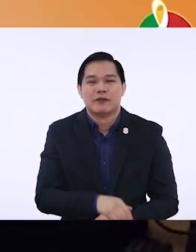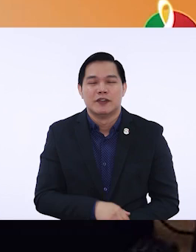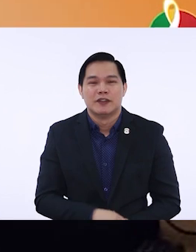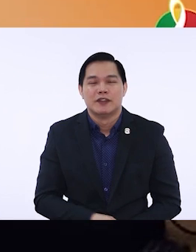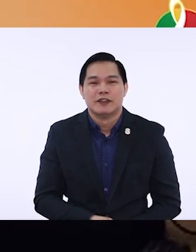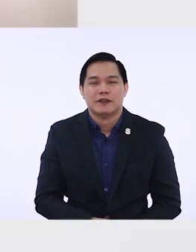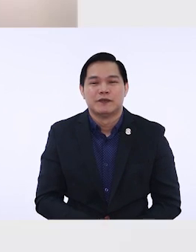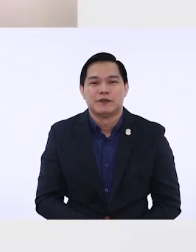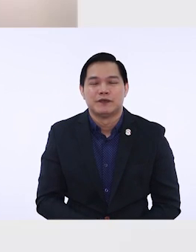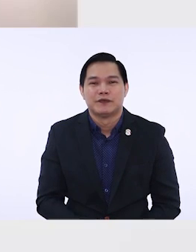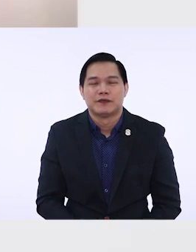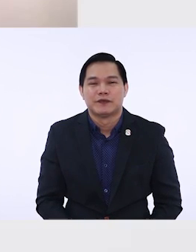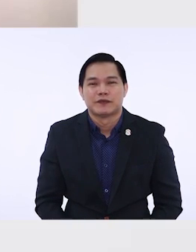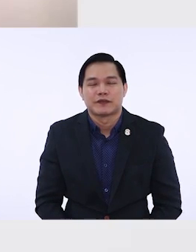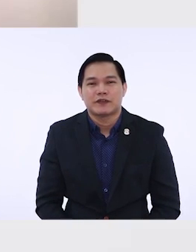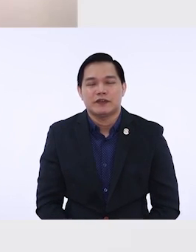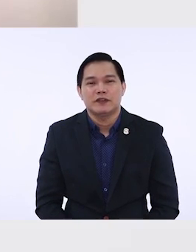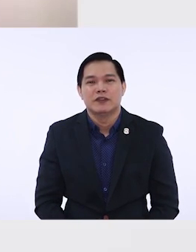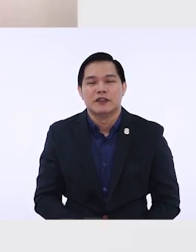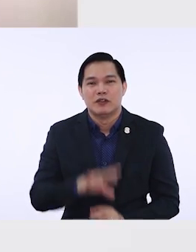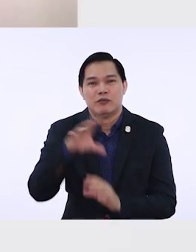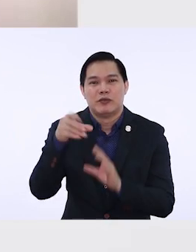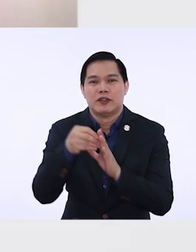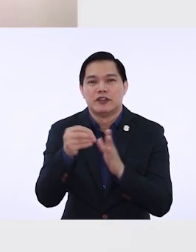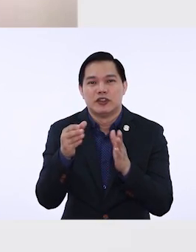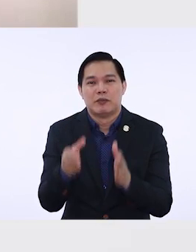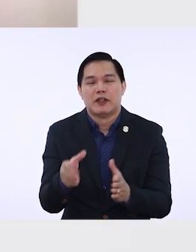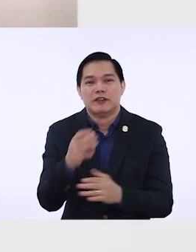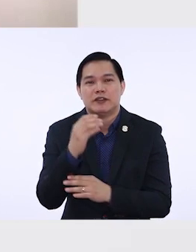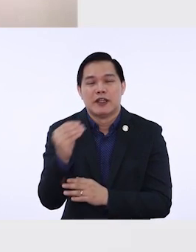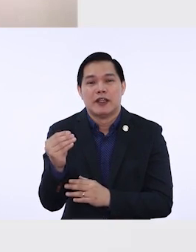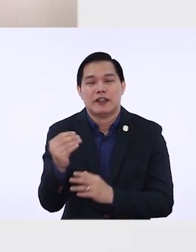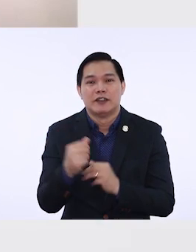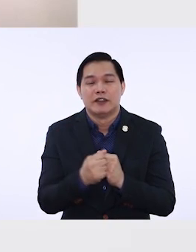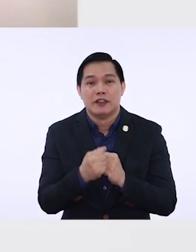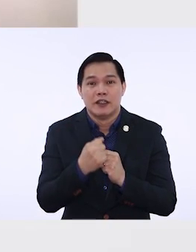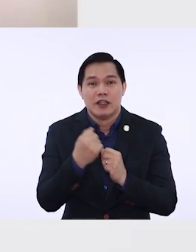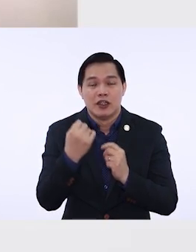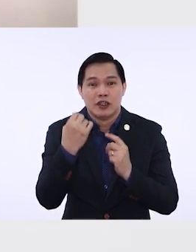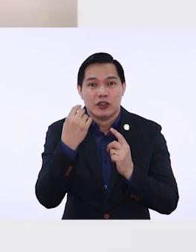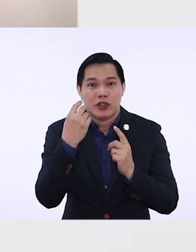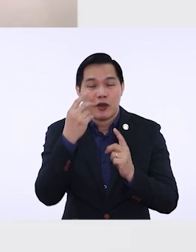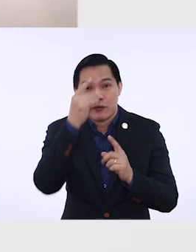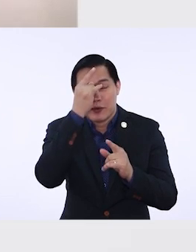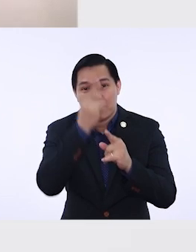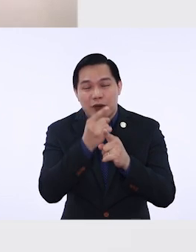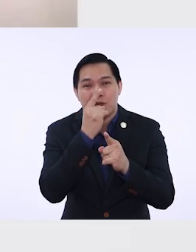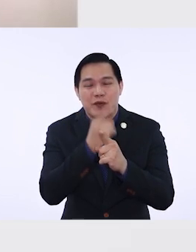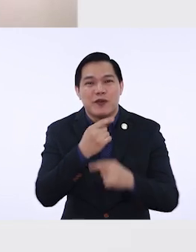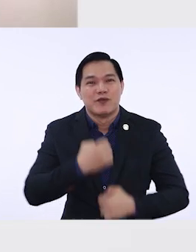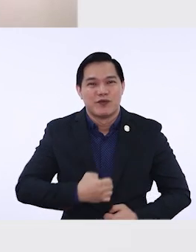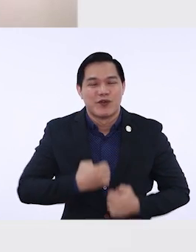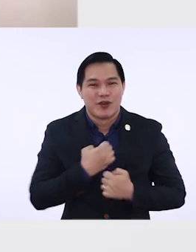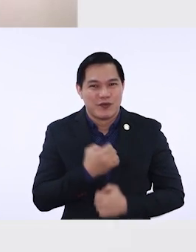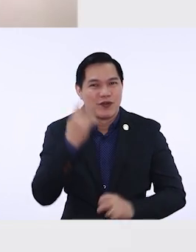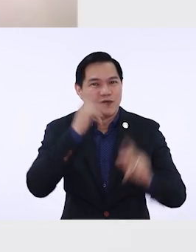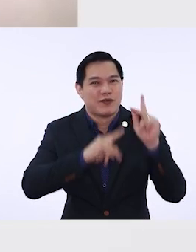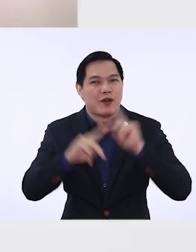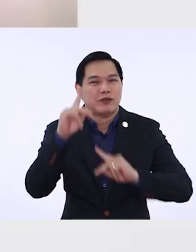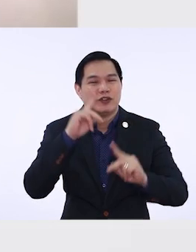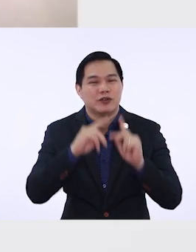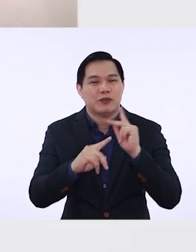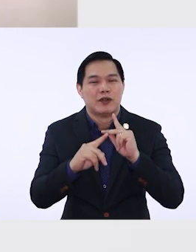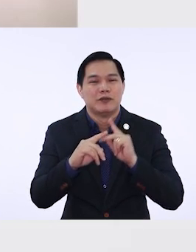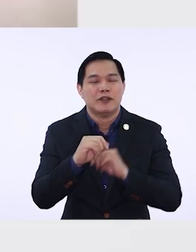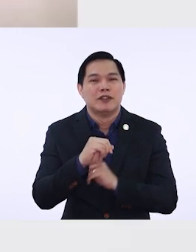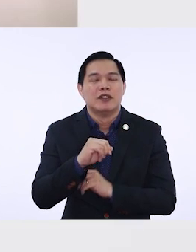we've chosen. The participants, as well as the audience, enjoyed their song performances of some original